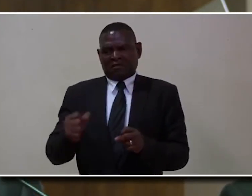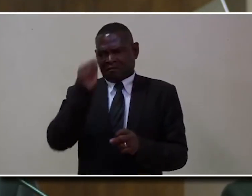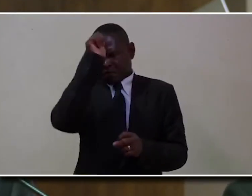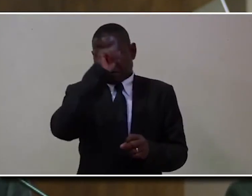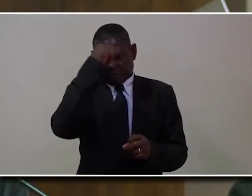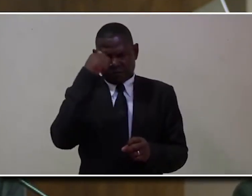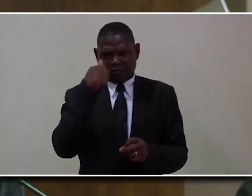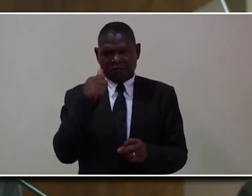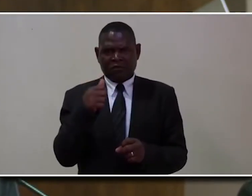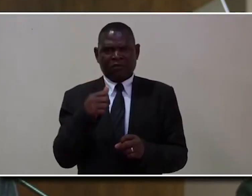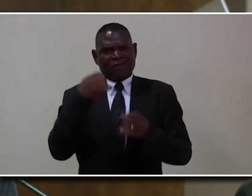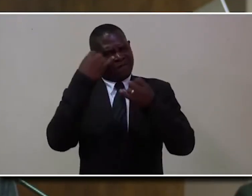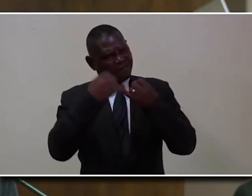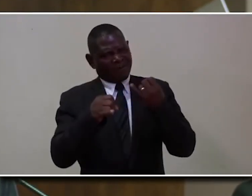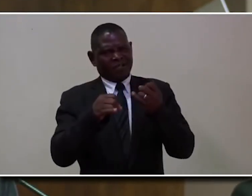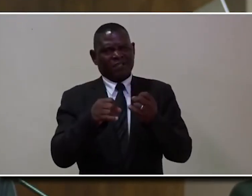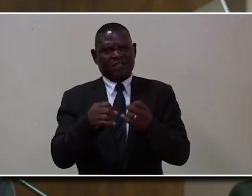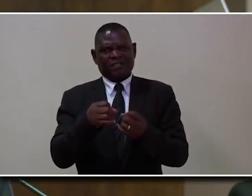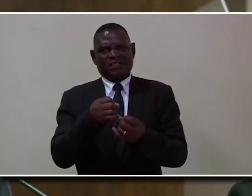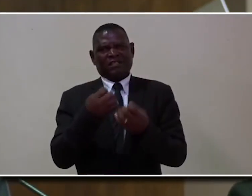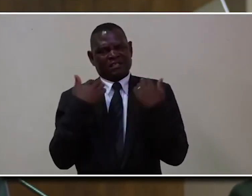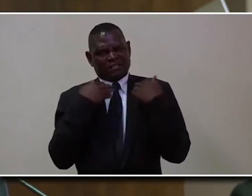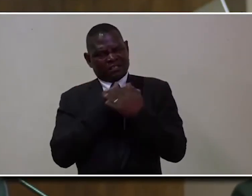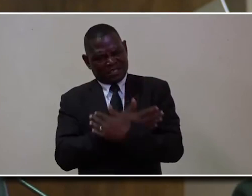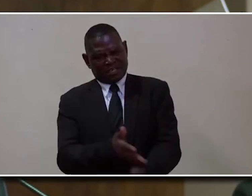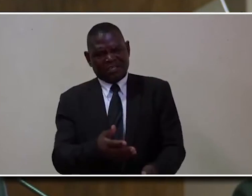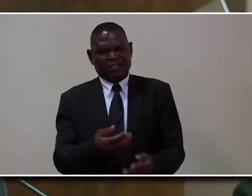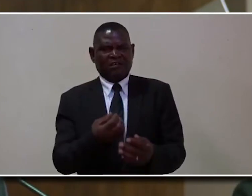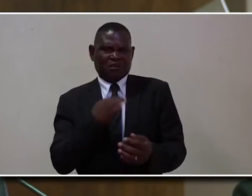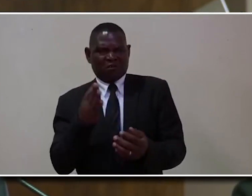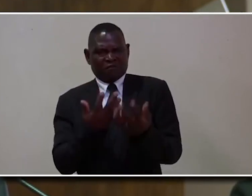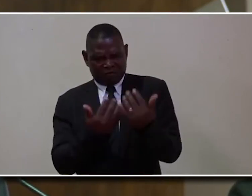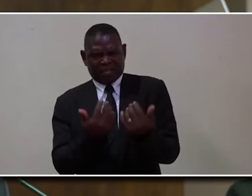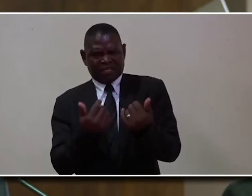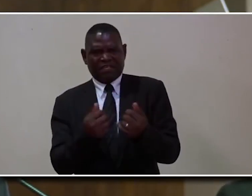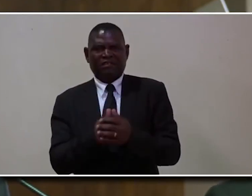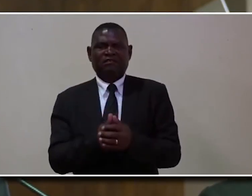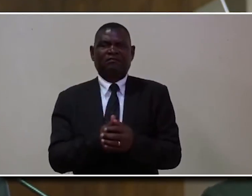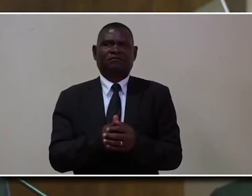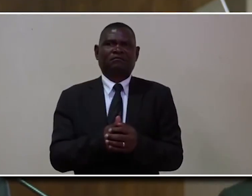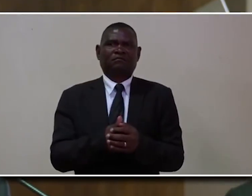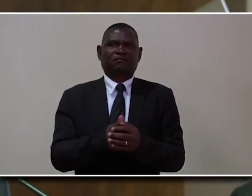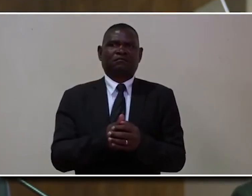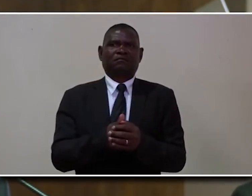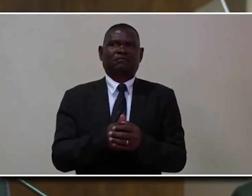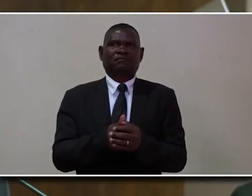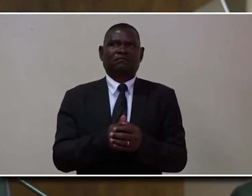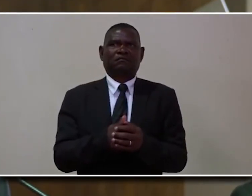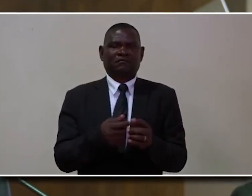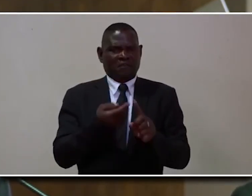Mawato chokera kwa mtumwa wa mkuru pa sabata ili la chinai limene lilo malizira. From the book